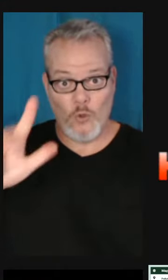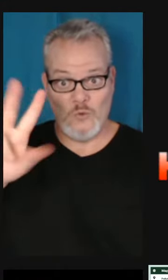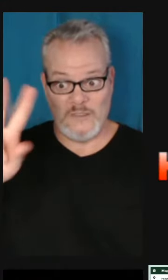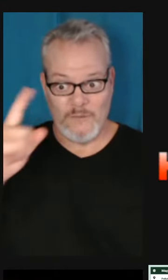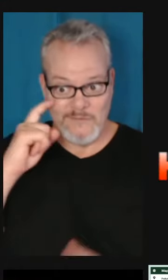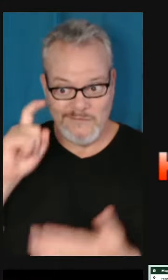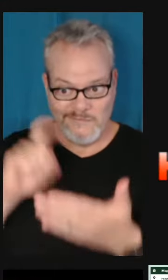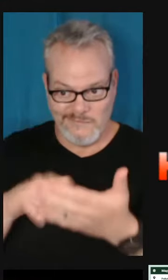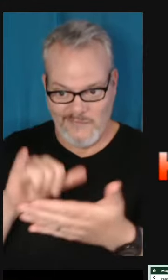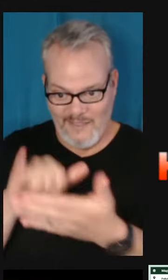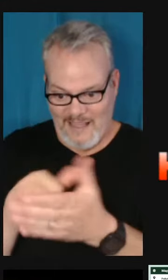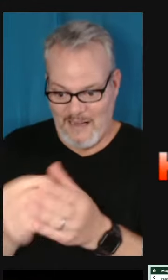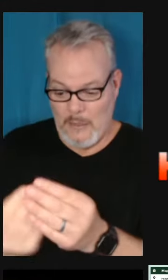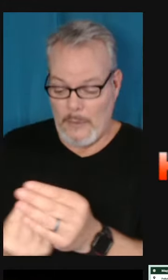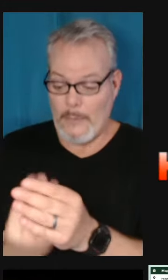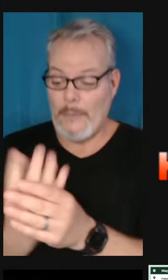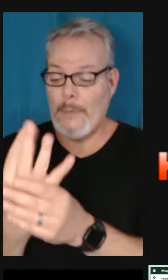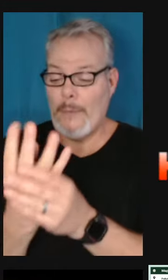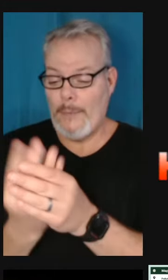during that overflow